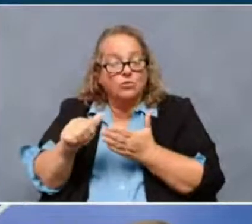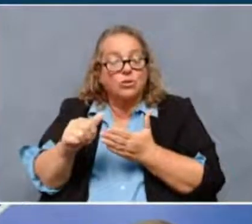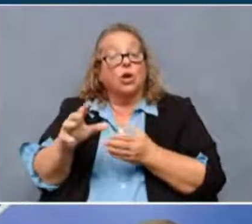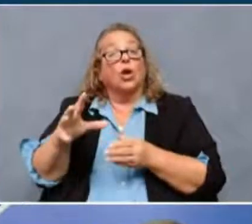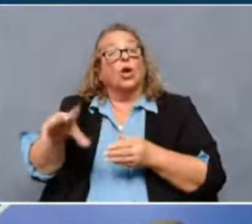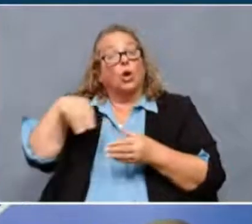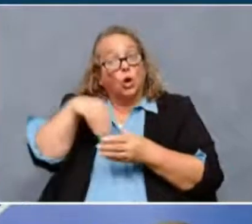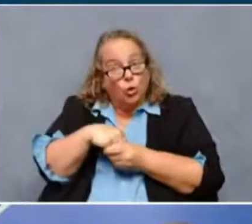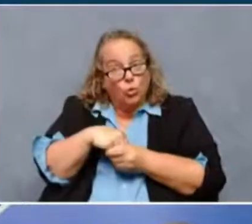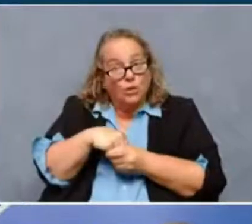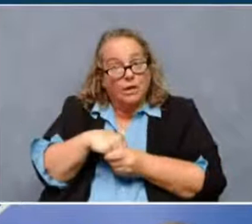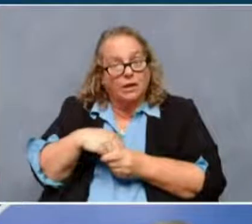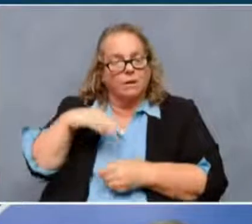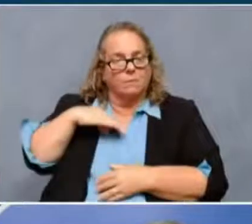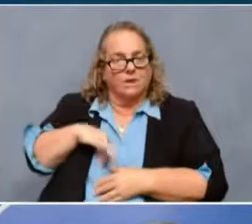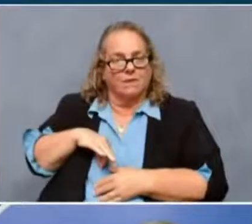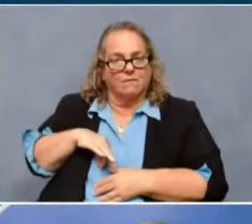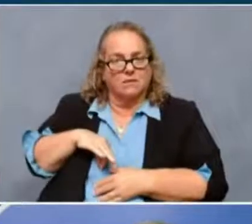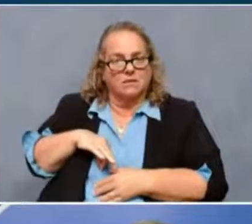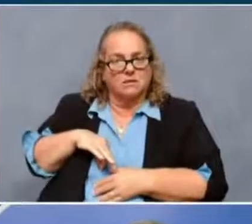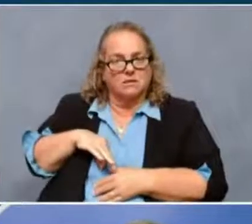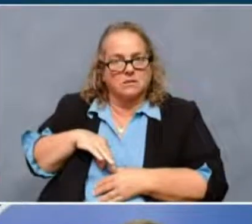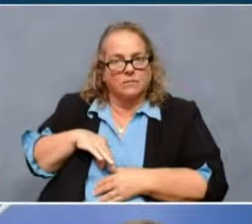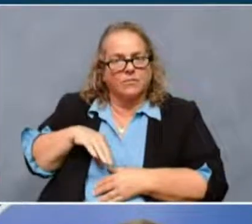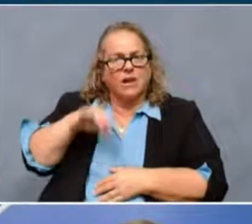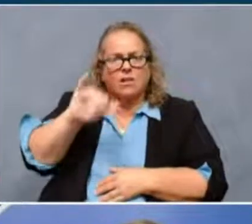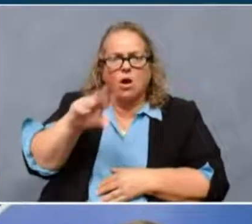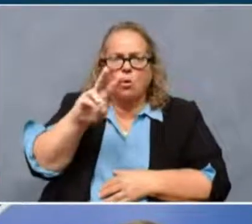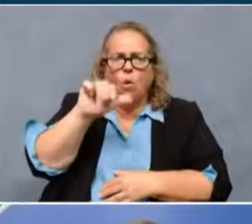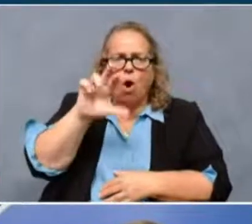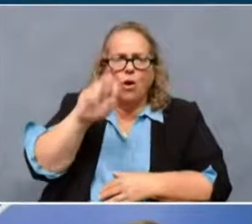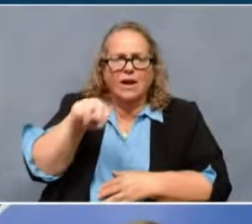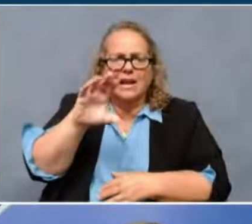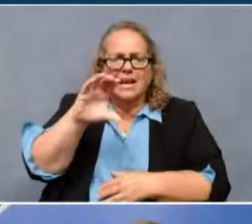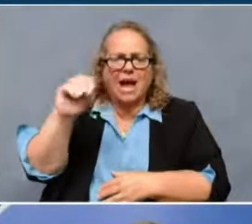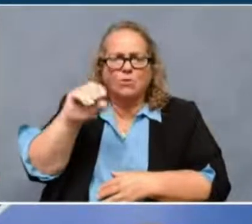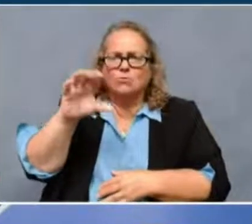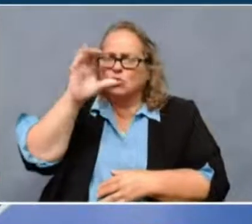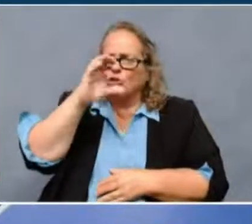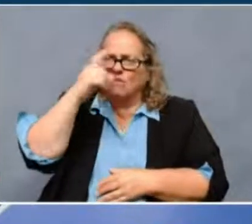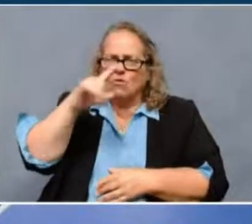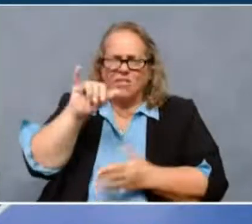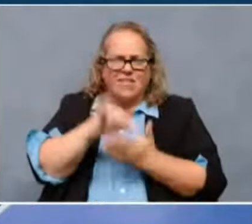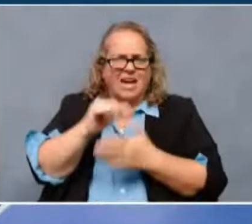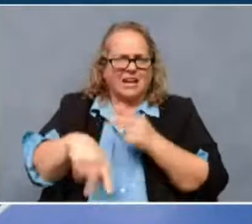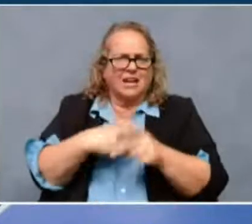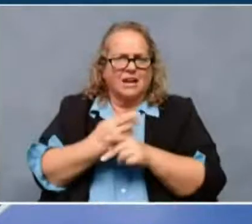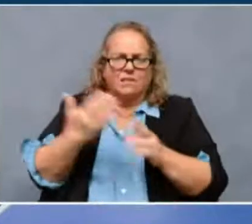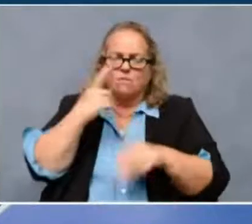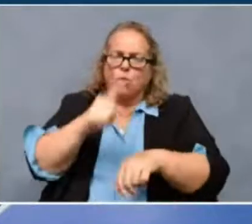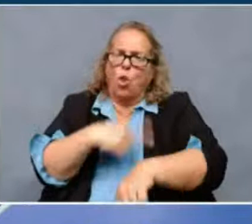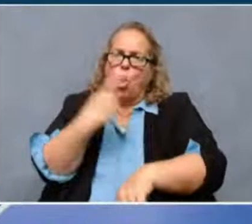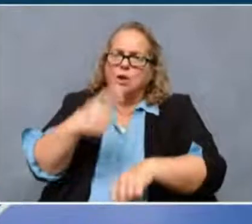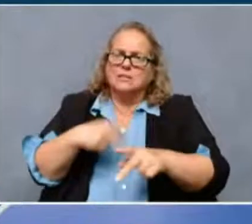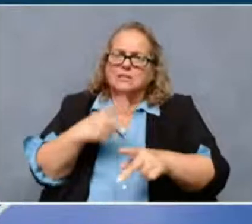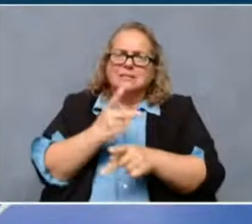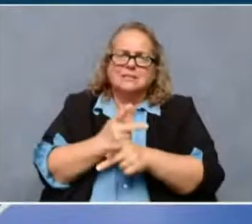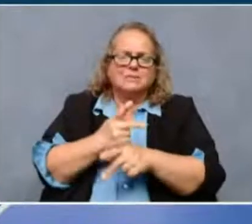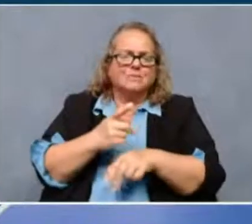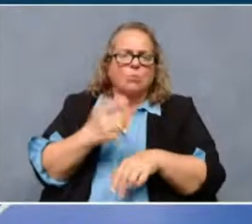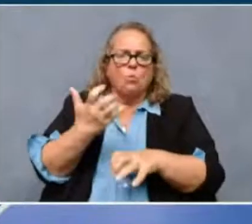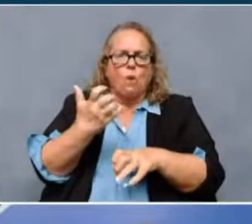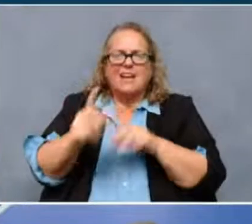looking forward to for a long time, a type of company and industry that they have wanted in their industrial